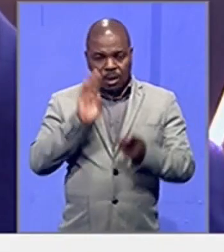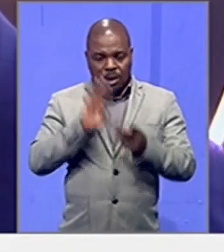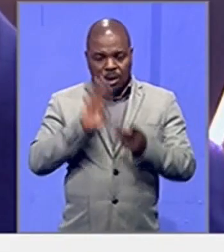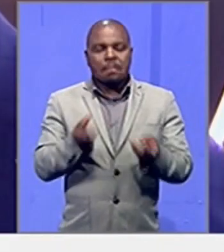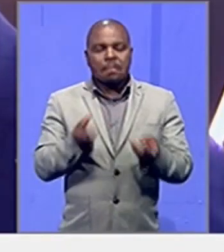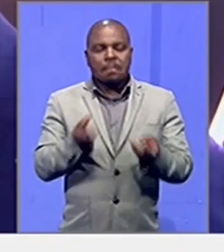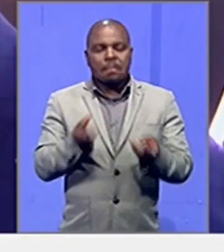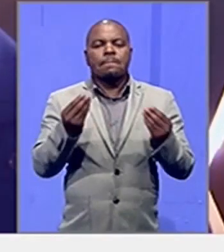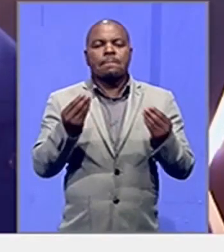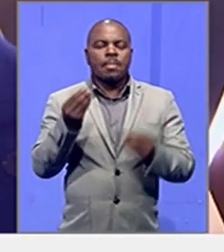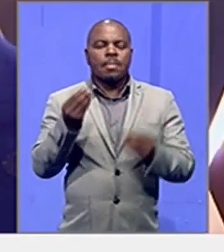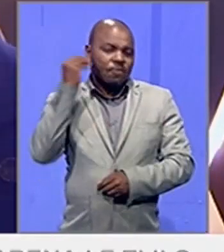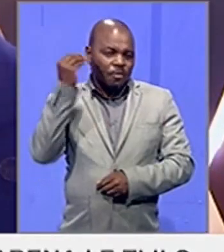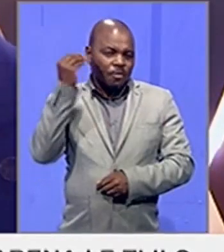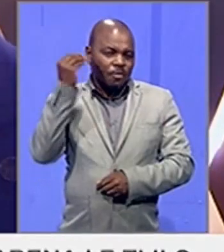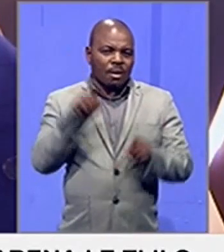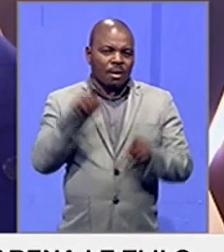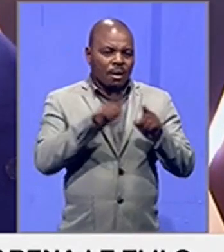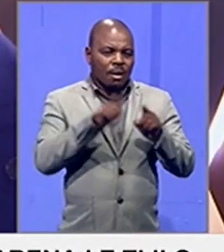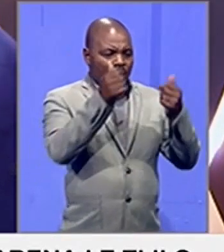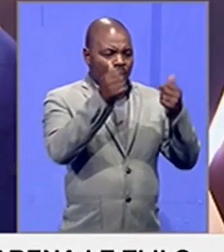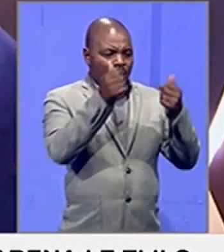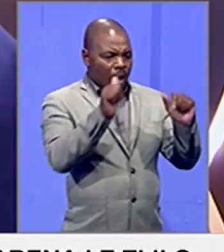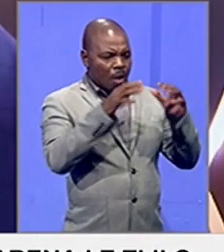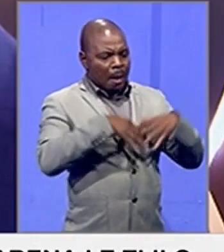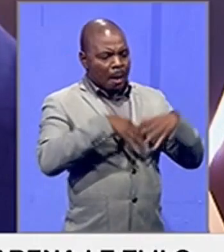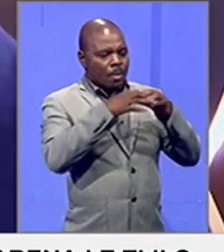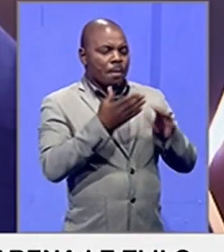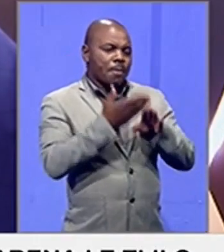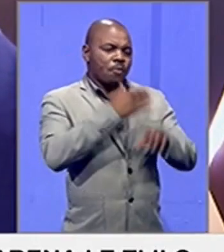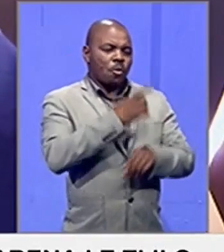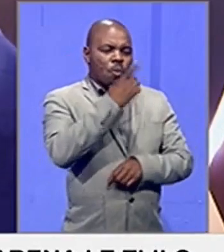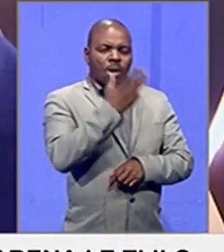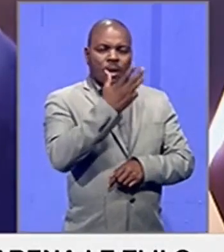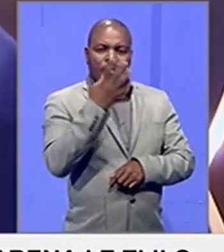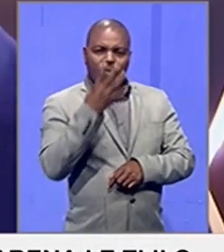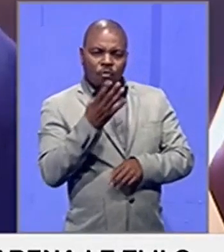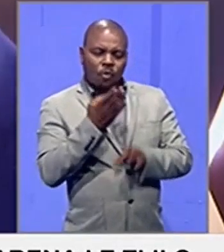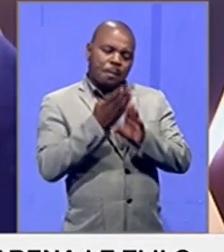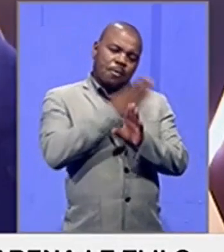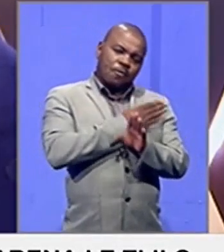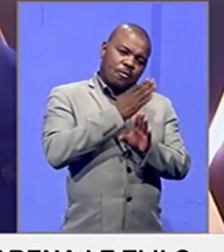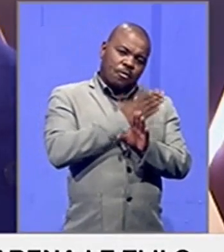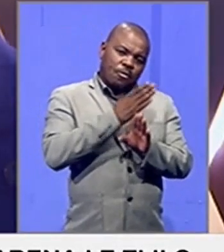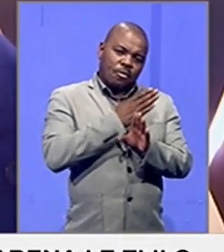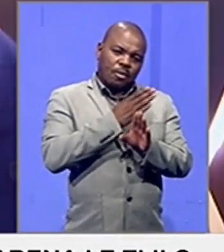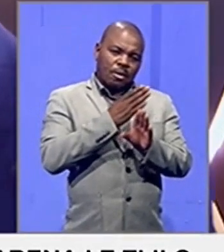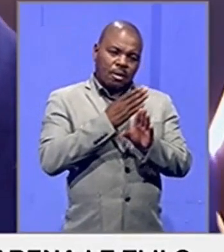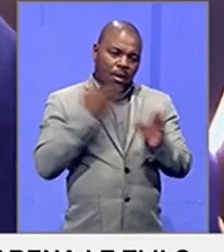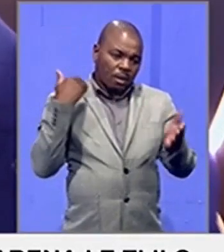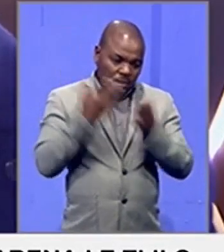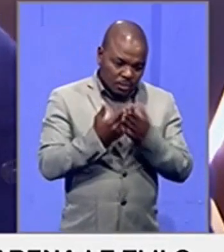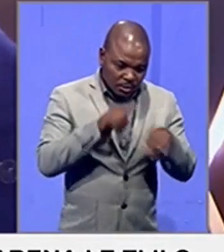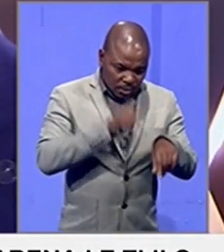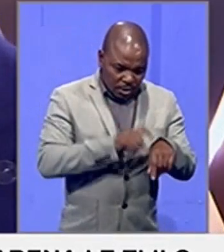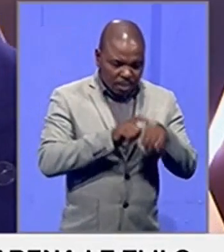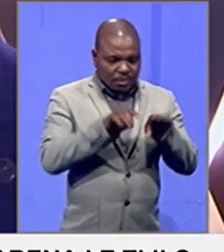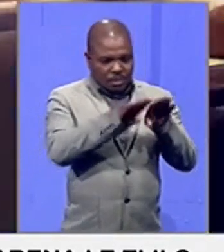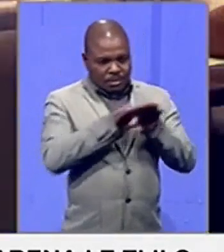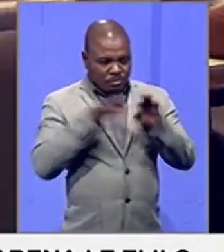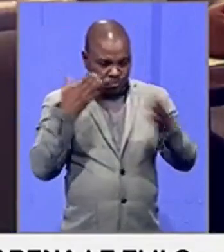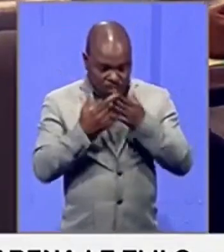yotlhe go tswa ka nako account e simolotseng before 1994 ka apartheid regime ka until democracy le go fitla gompieno